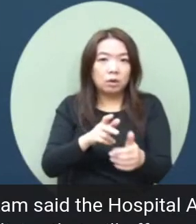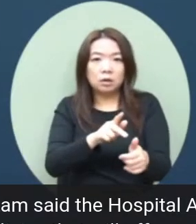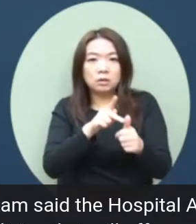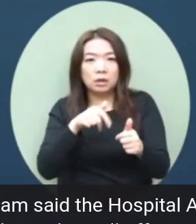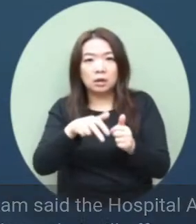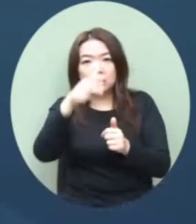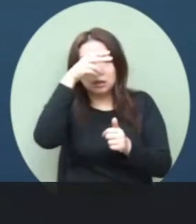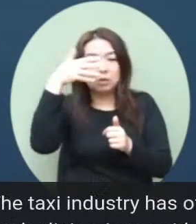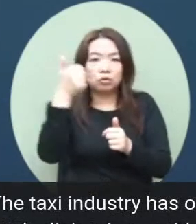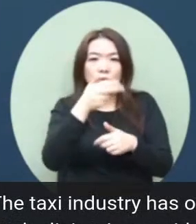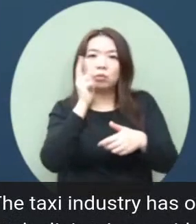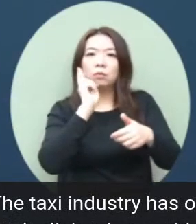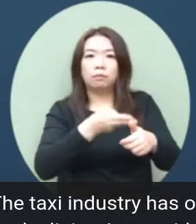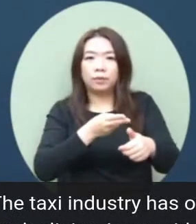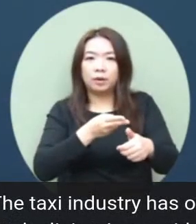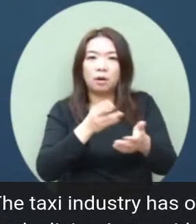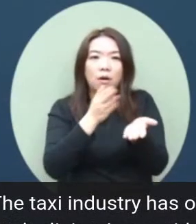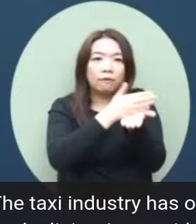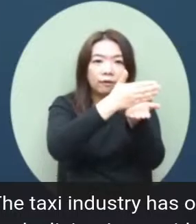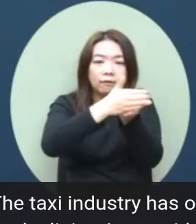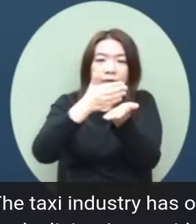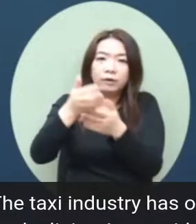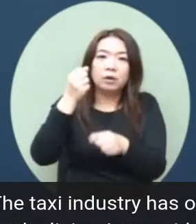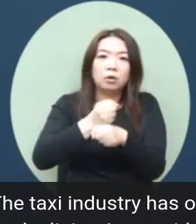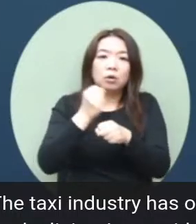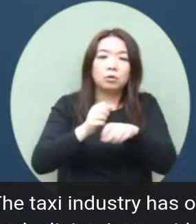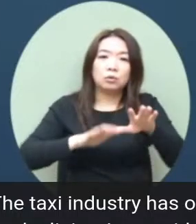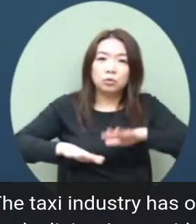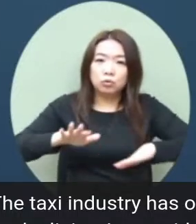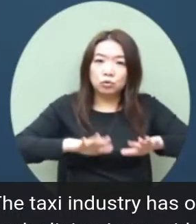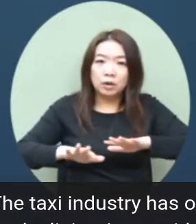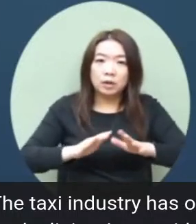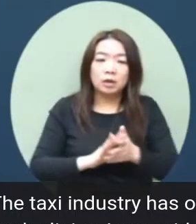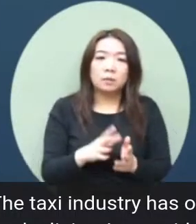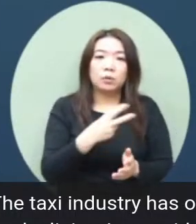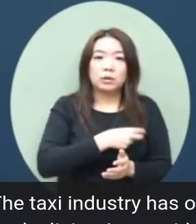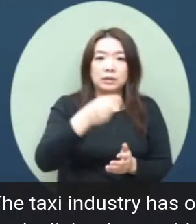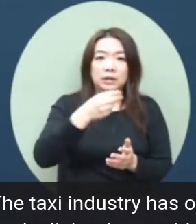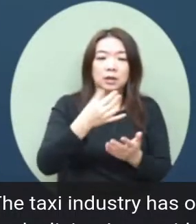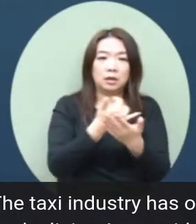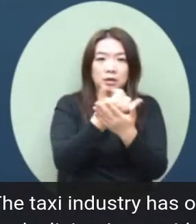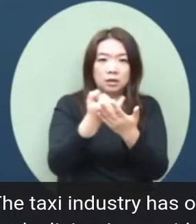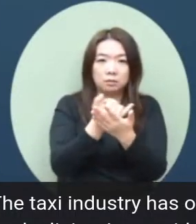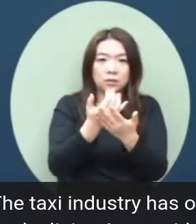in vaccination has got nothing to do with the civil service, Secretary for Civil Service, but